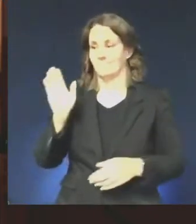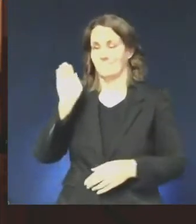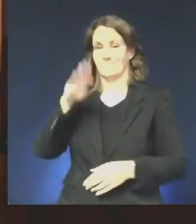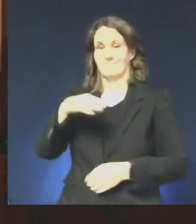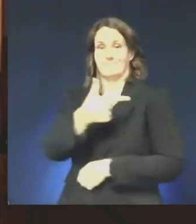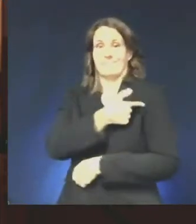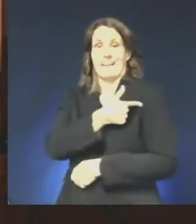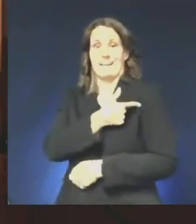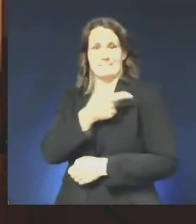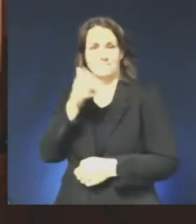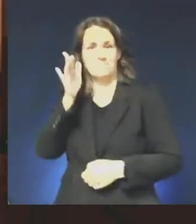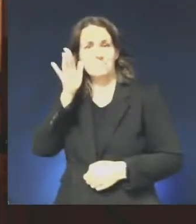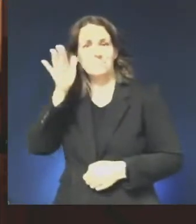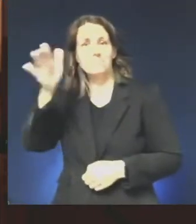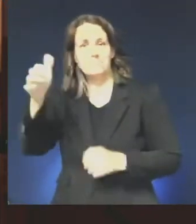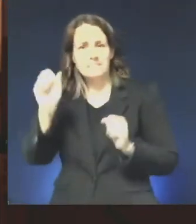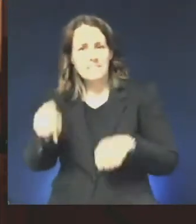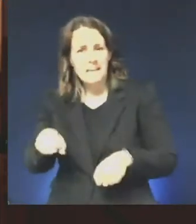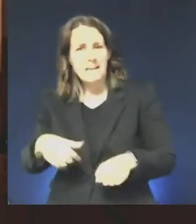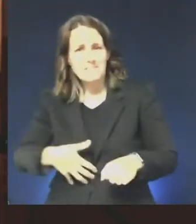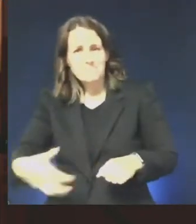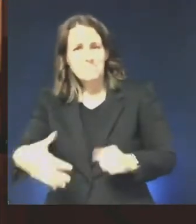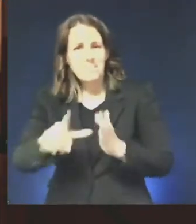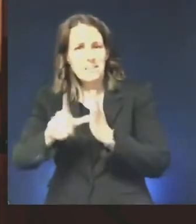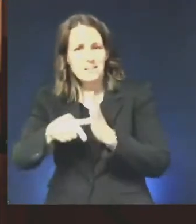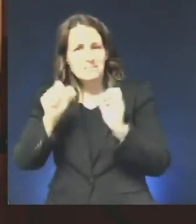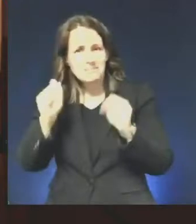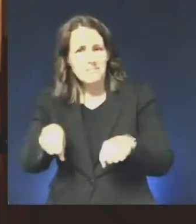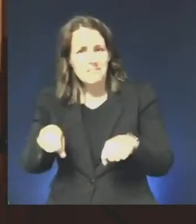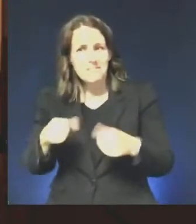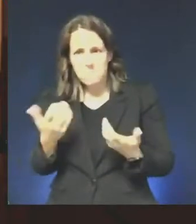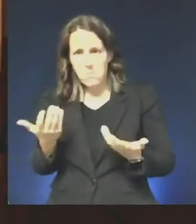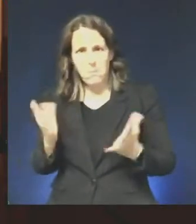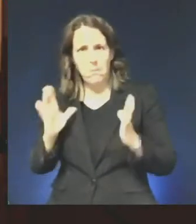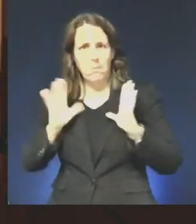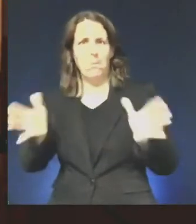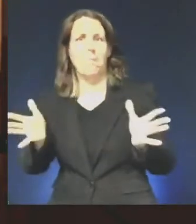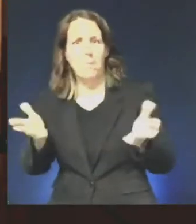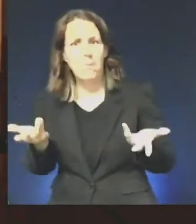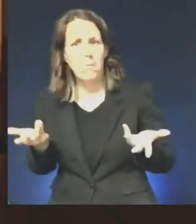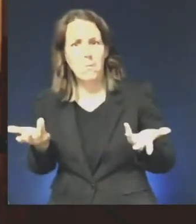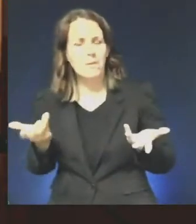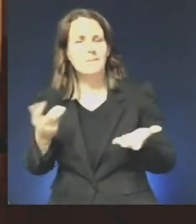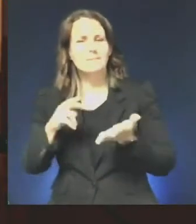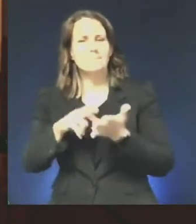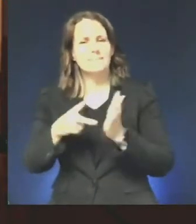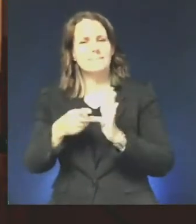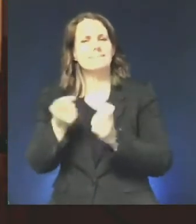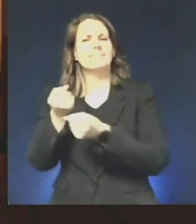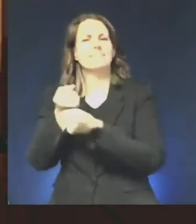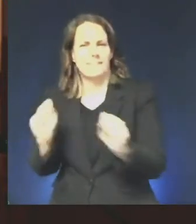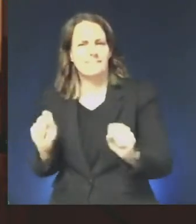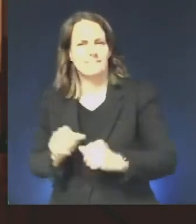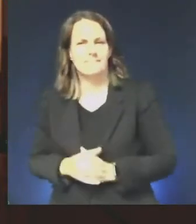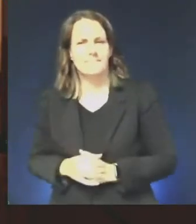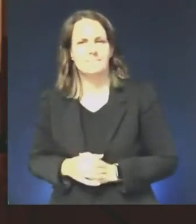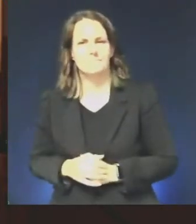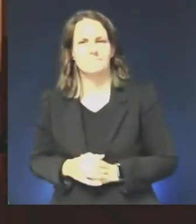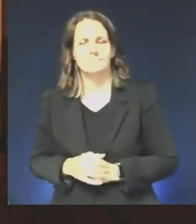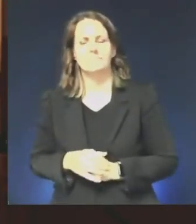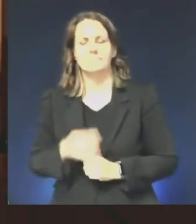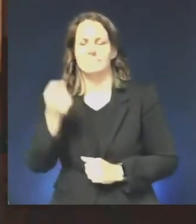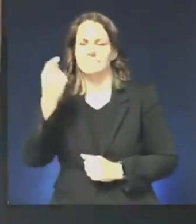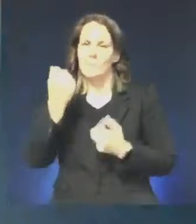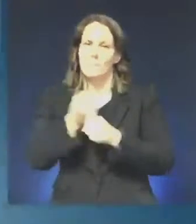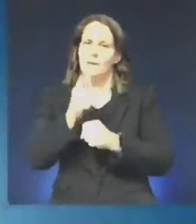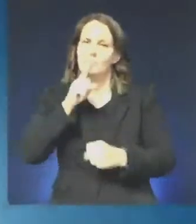far higher, and we want our young women protected as well as our young men. Thank you.